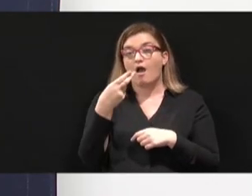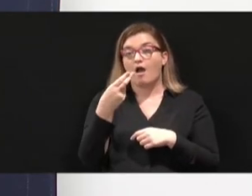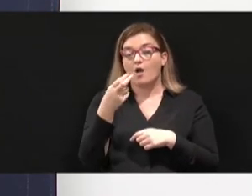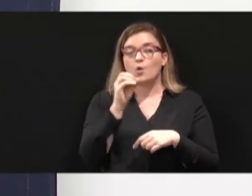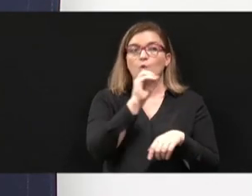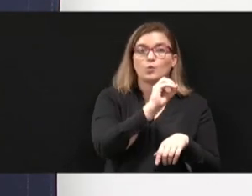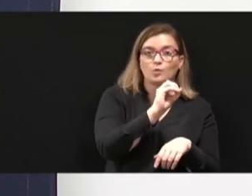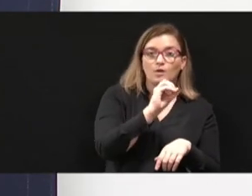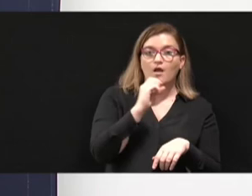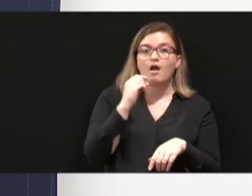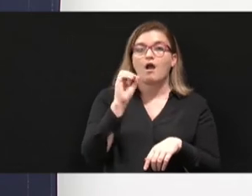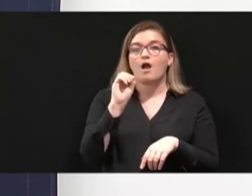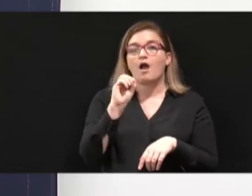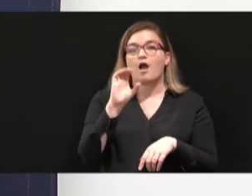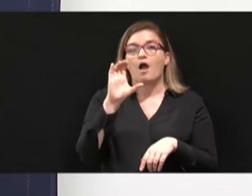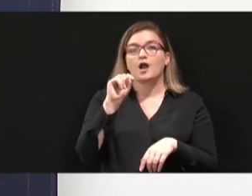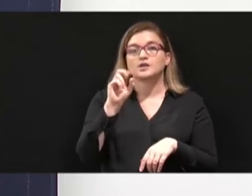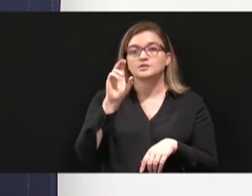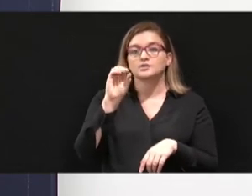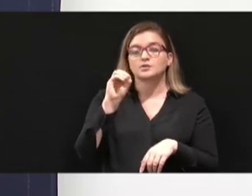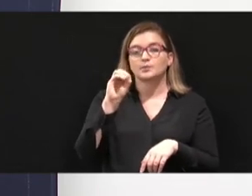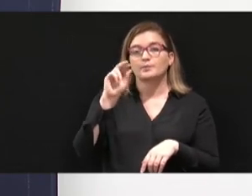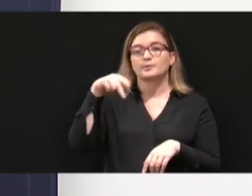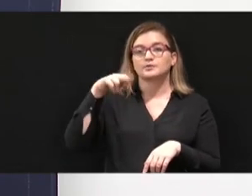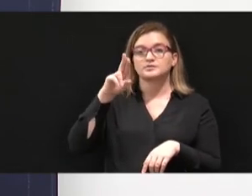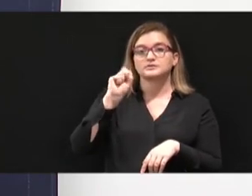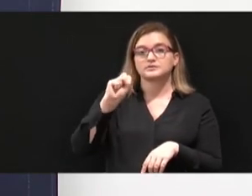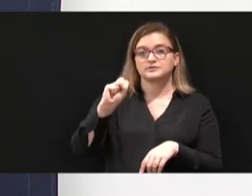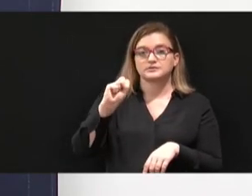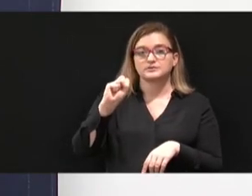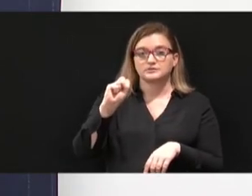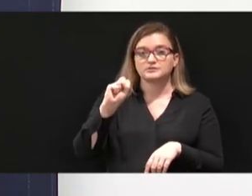O, octopus, ah.